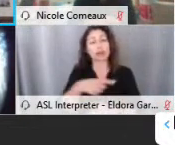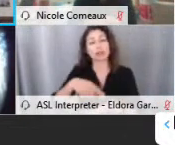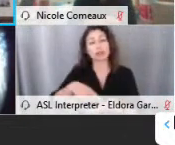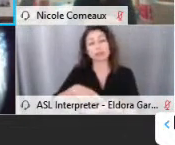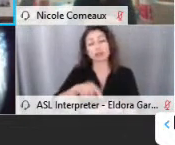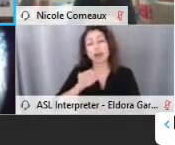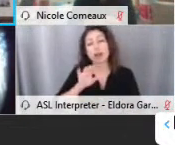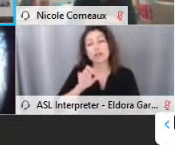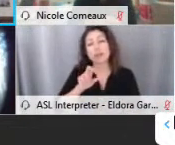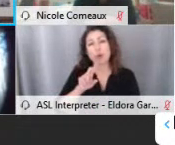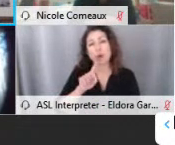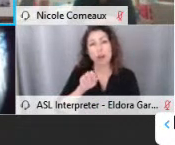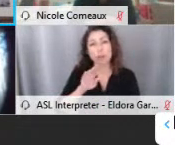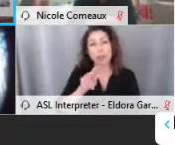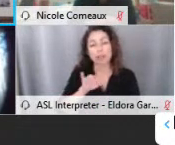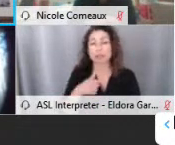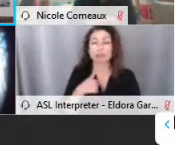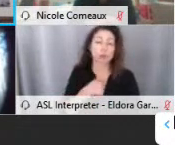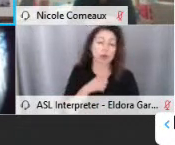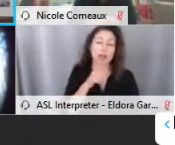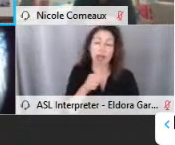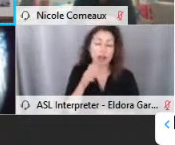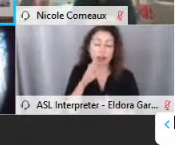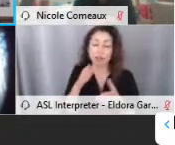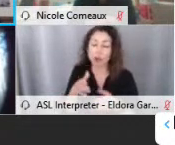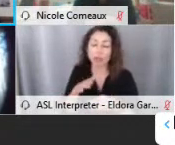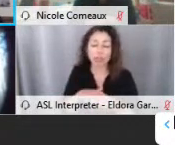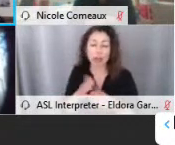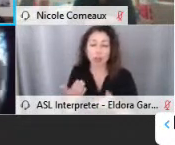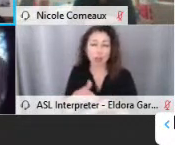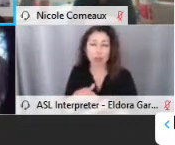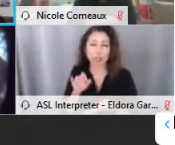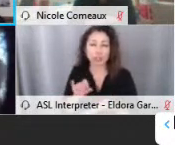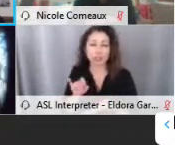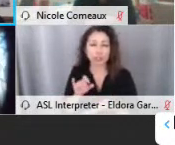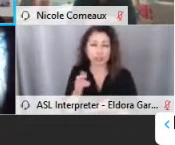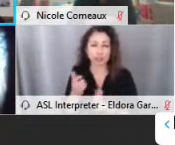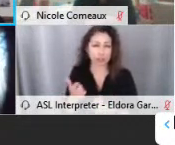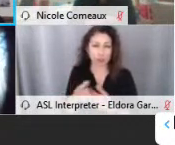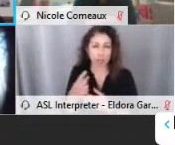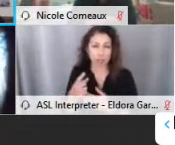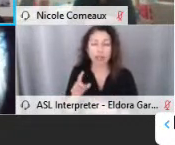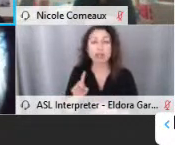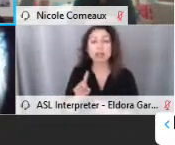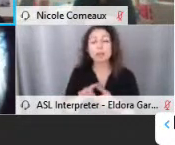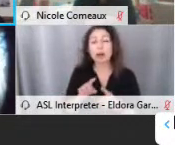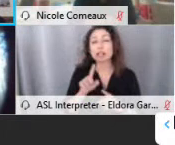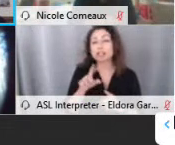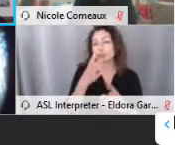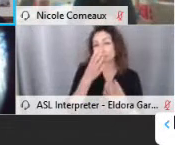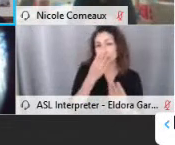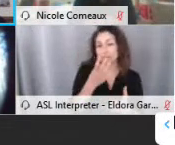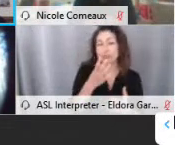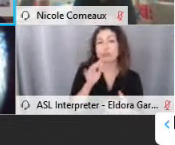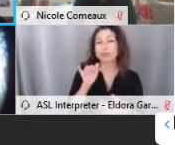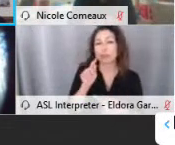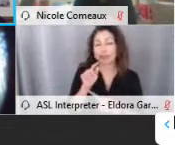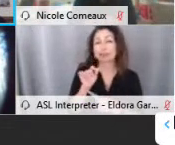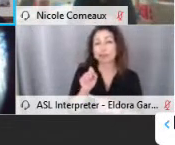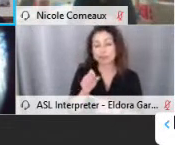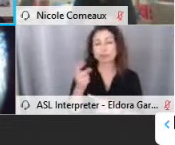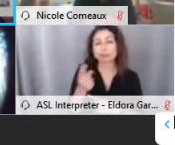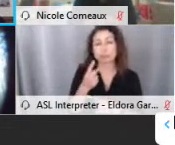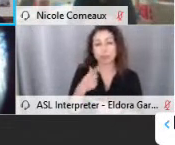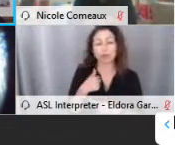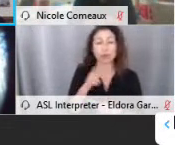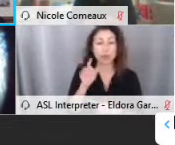going to focus too much on the reinsurance program here today, but you'll just know that it is something that